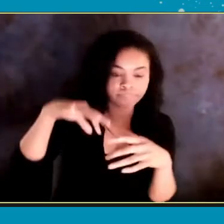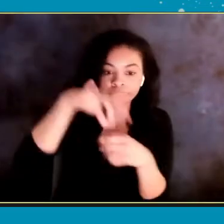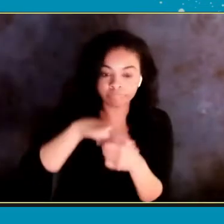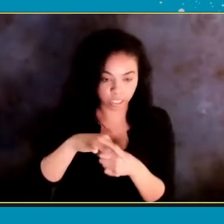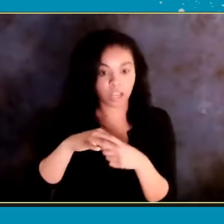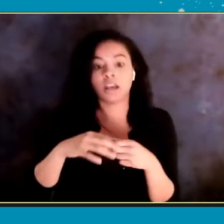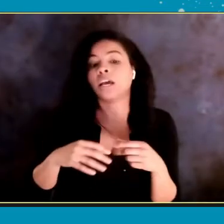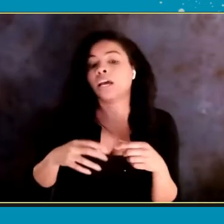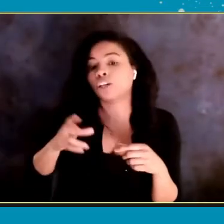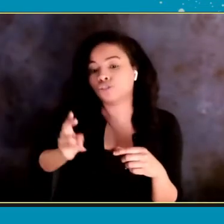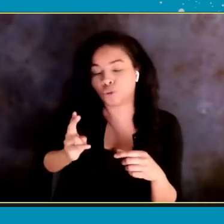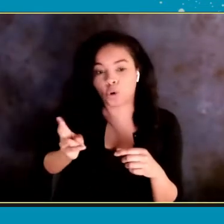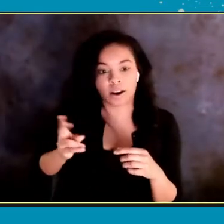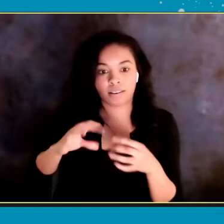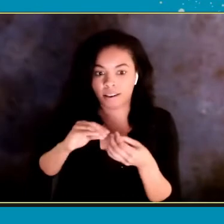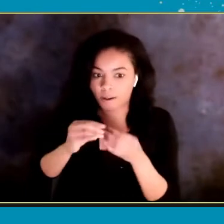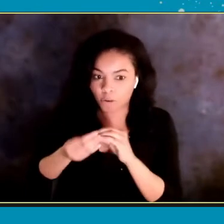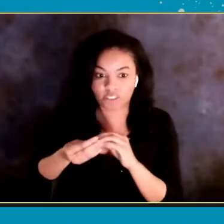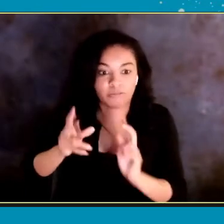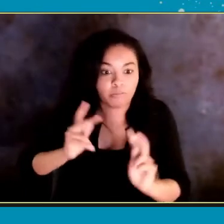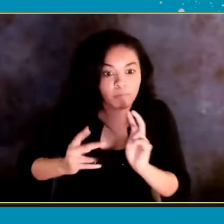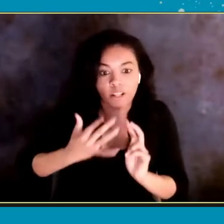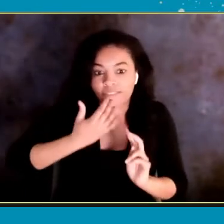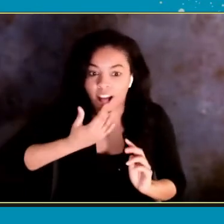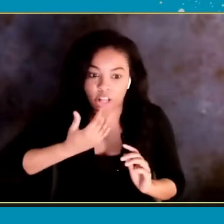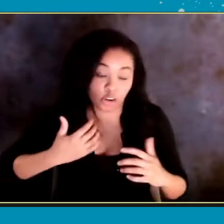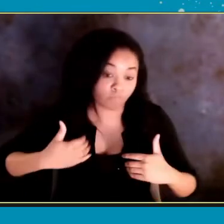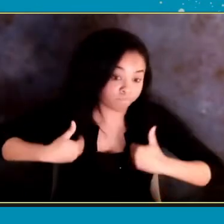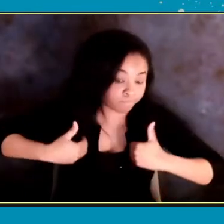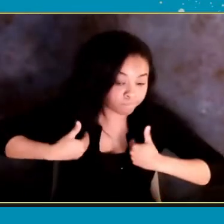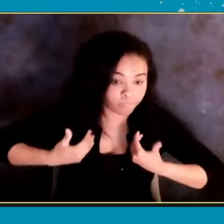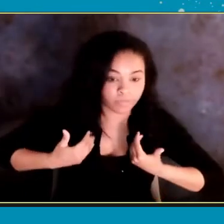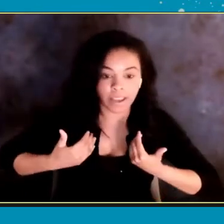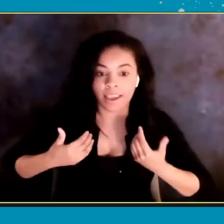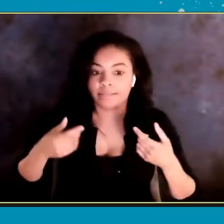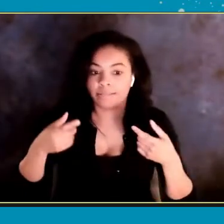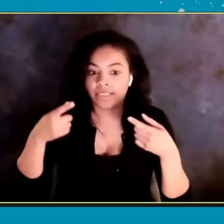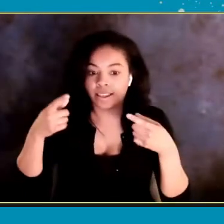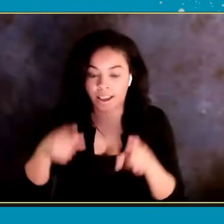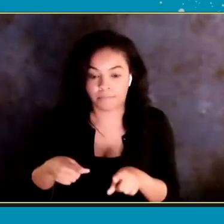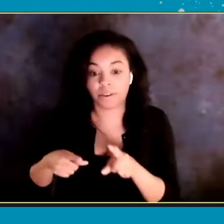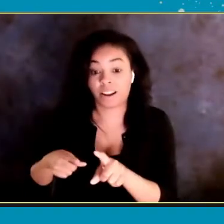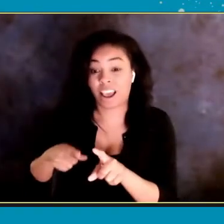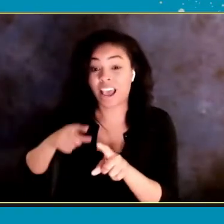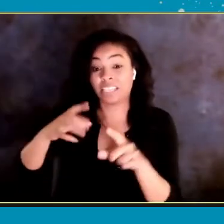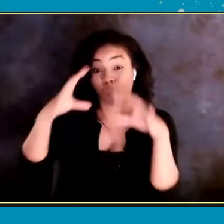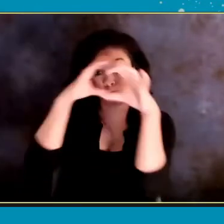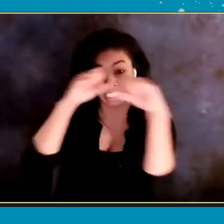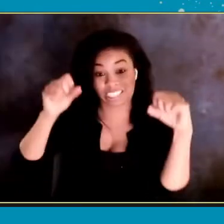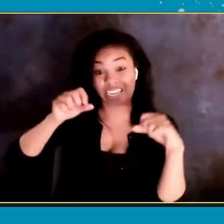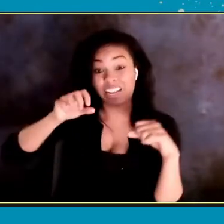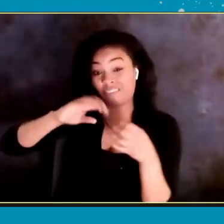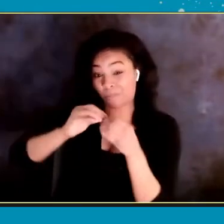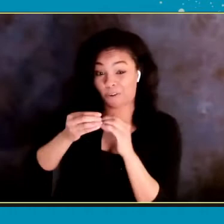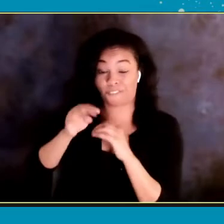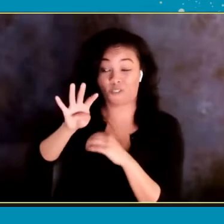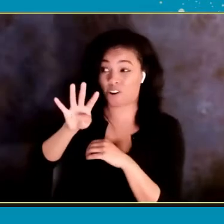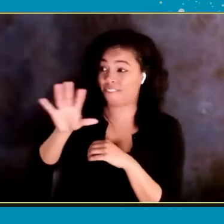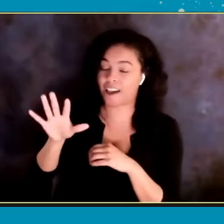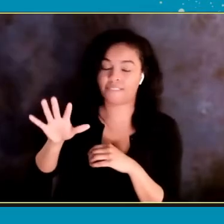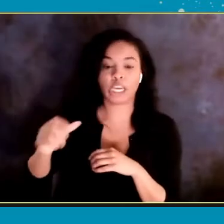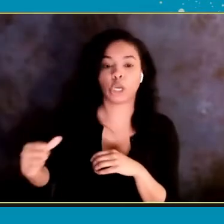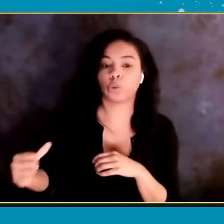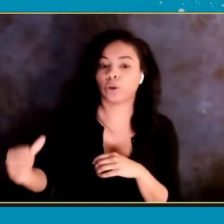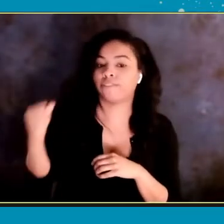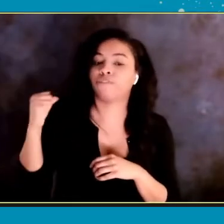and women hit the polls. But then our democracy faltered as 45 refused to commit to a peaceful transfer